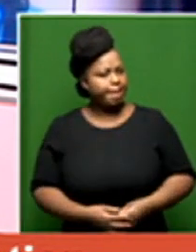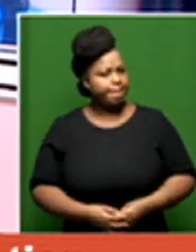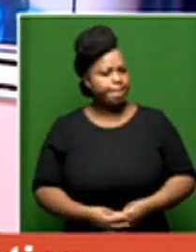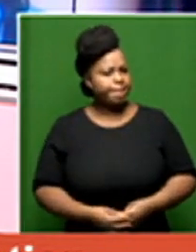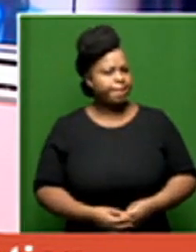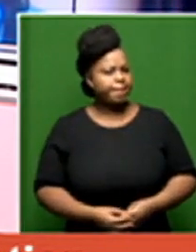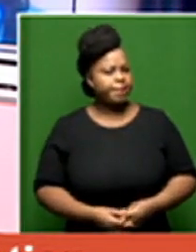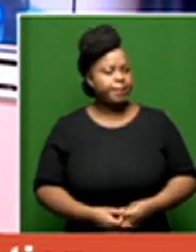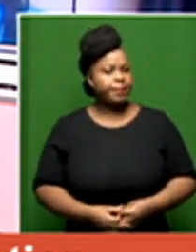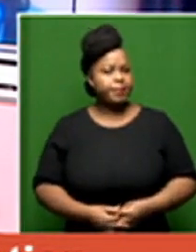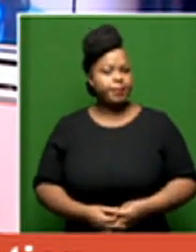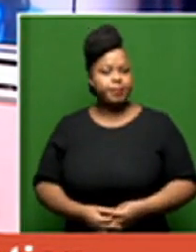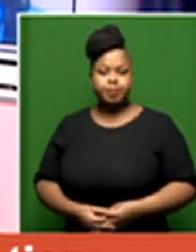facilities?